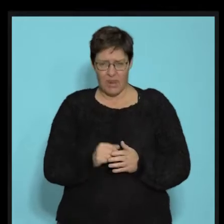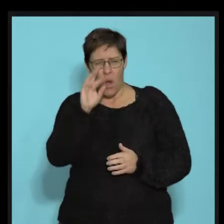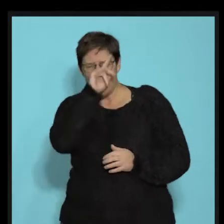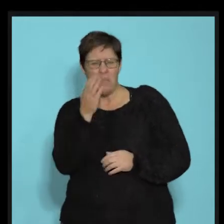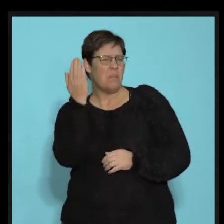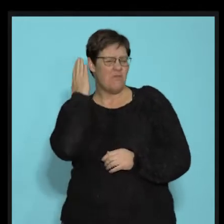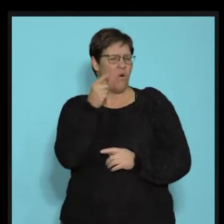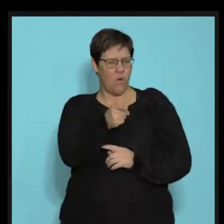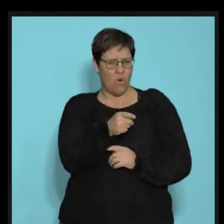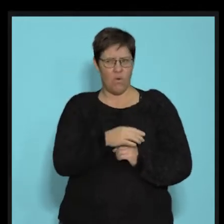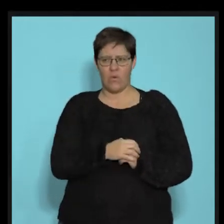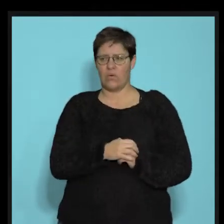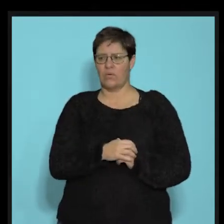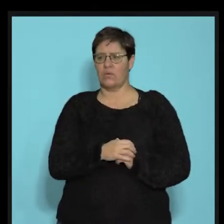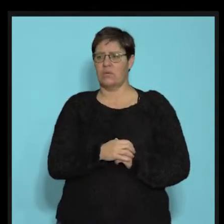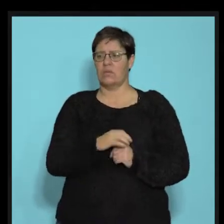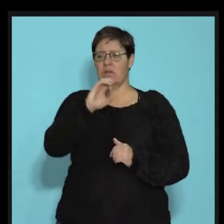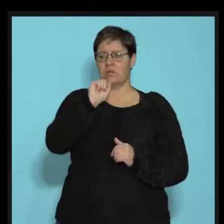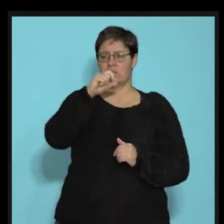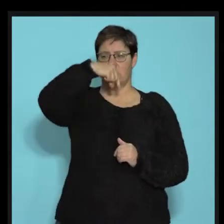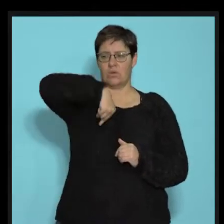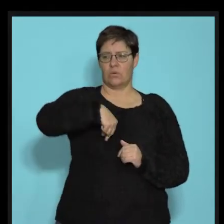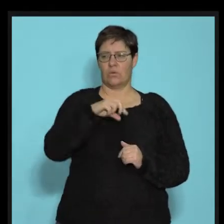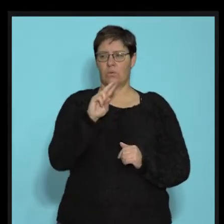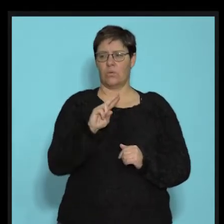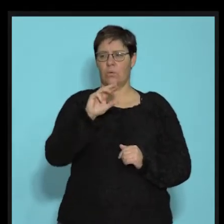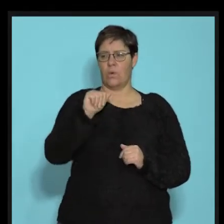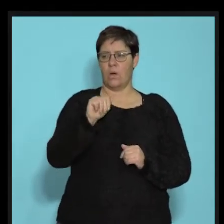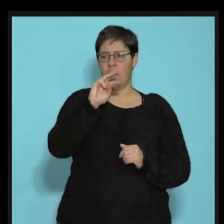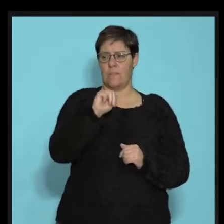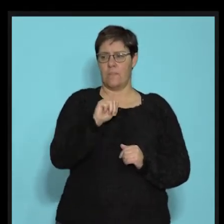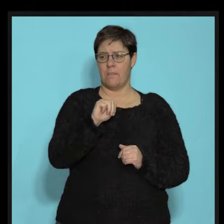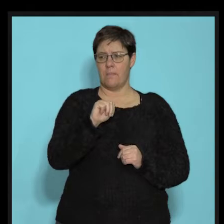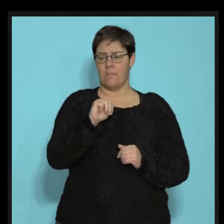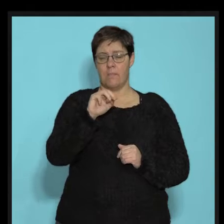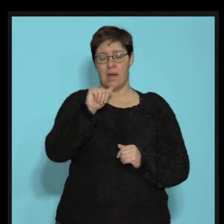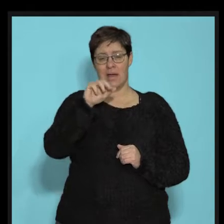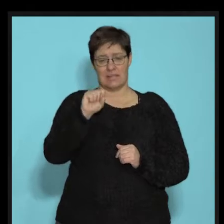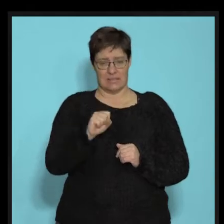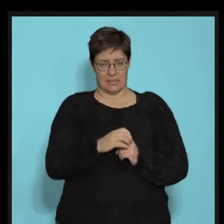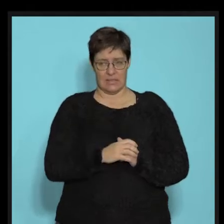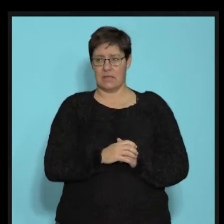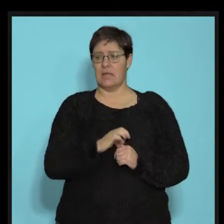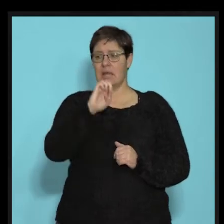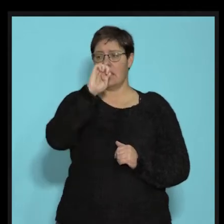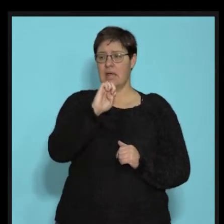can remember, this is called squamous epithelium. Now, squamous epithelium is